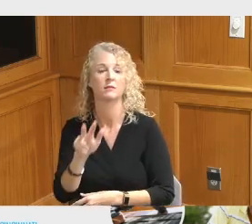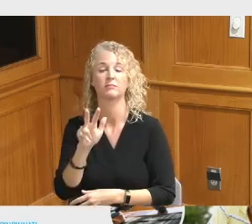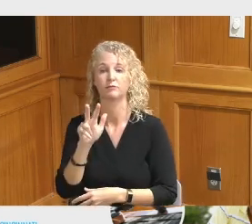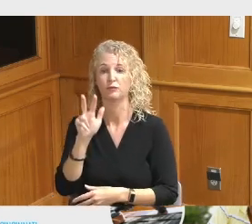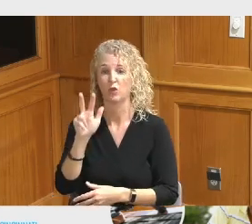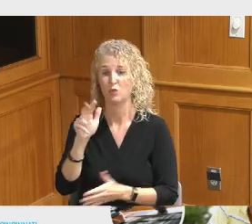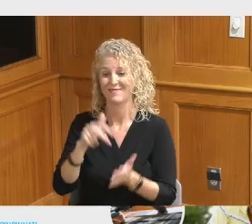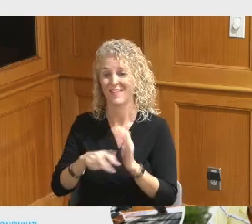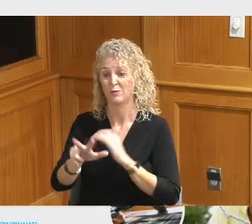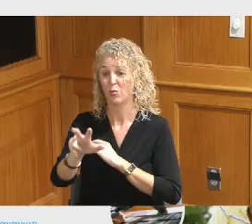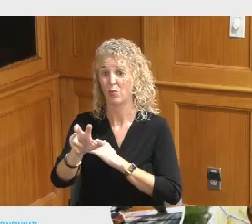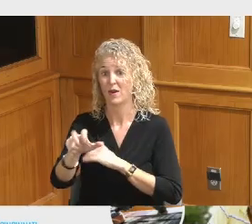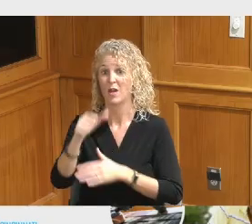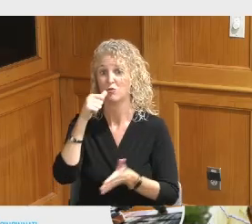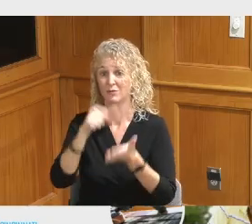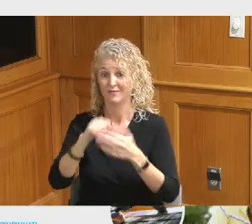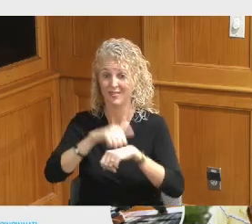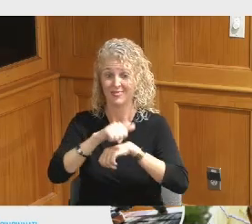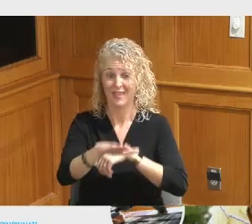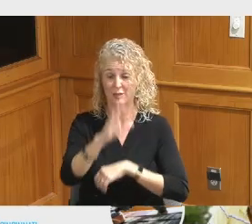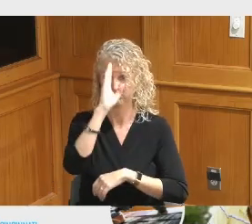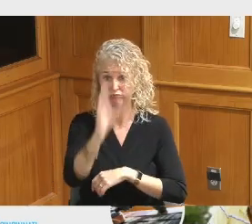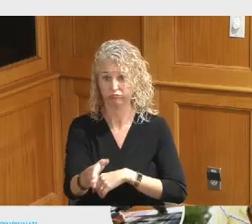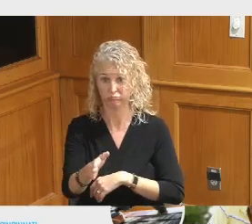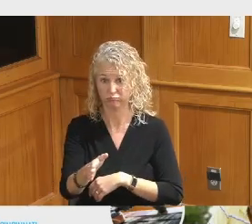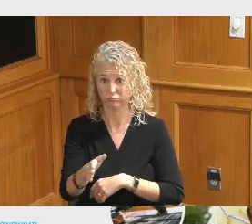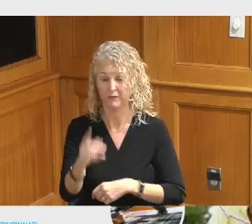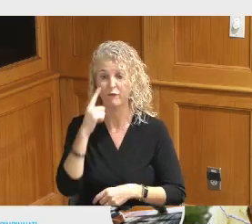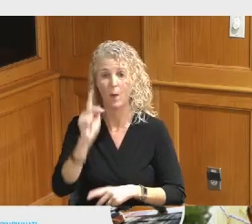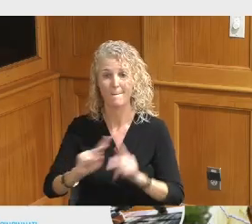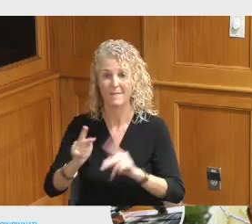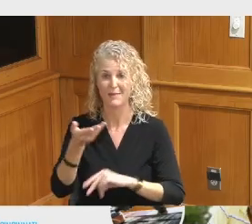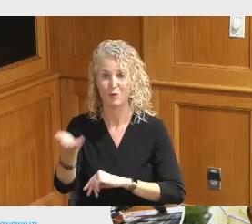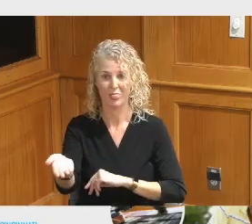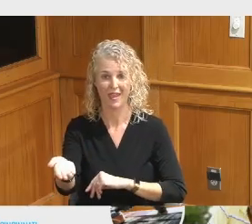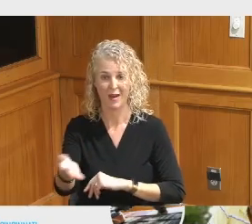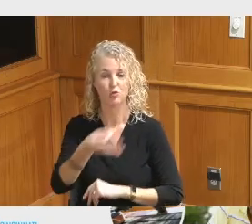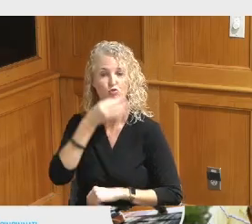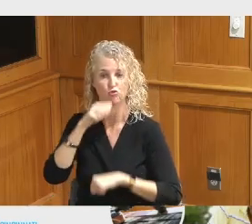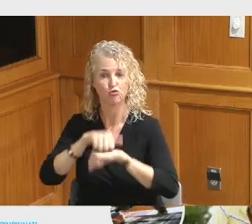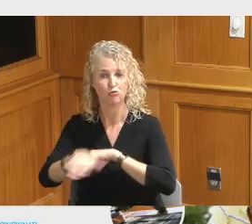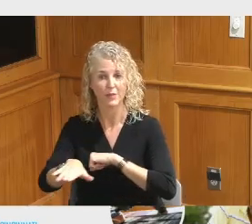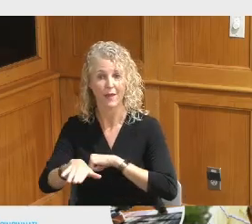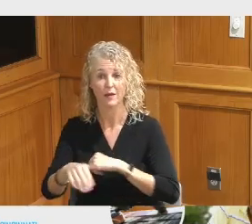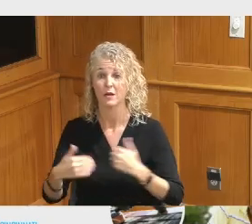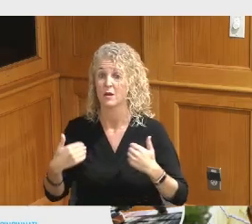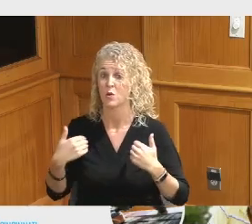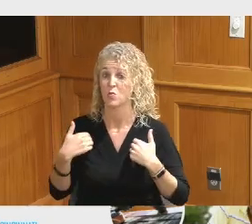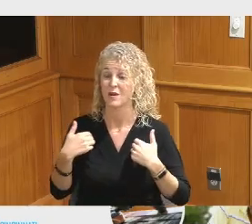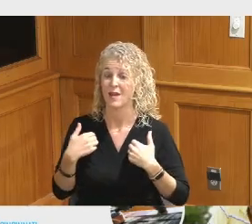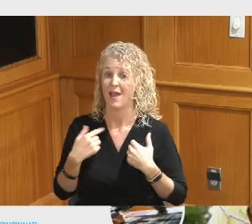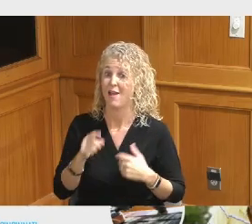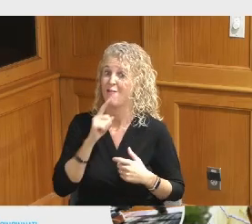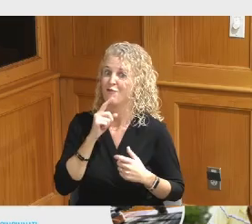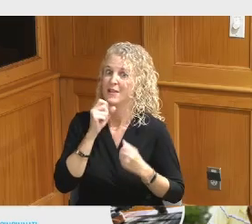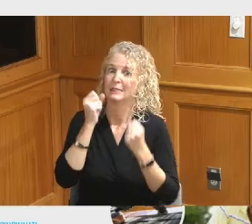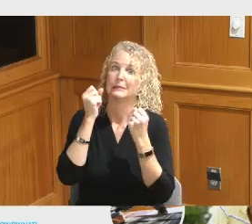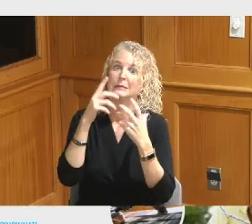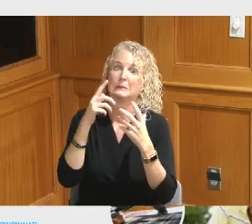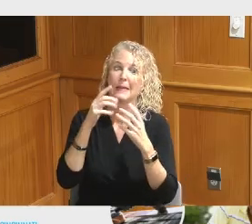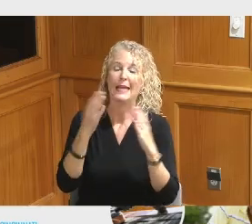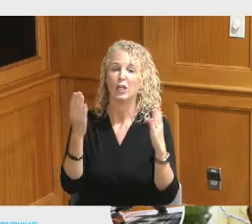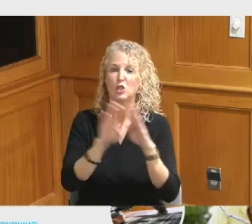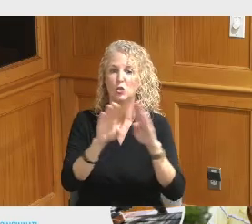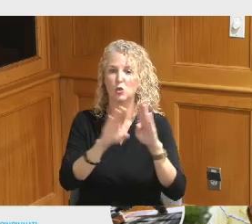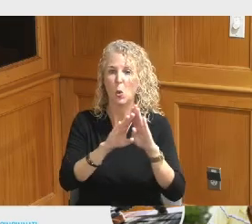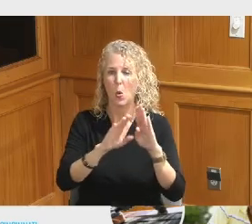3,300 direct mail flyers to homeowners in that zip code will be going out very soon. We also have a mountain of door hangers available